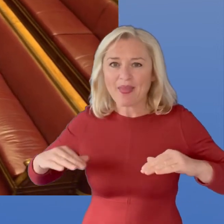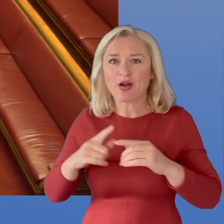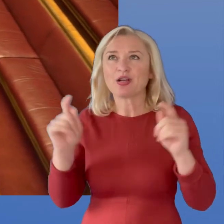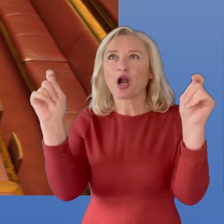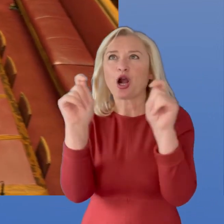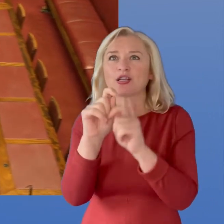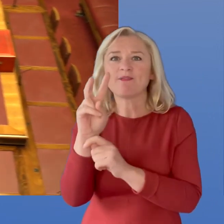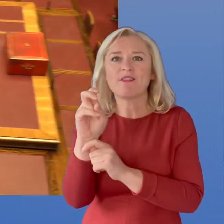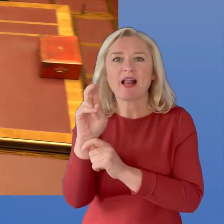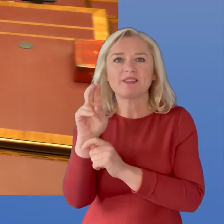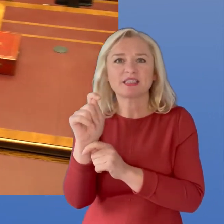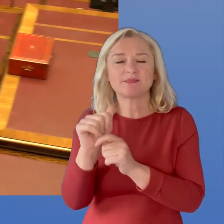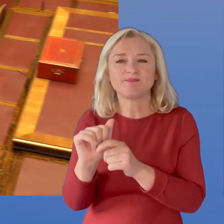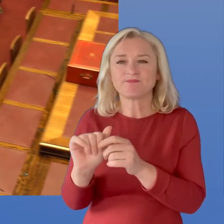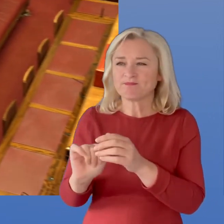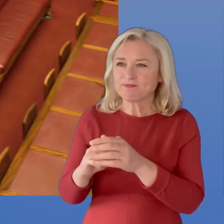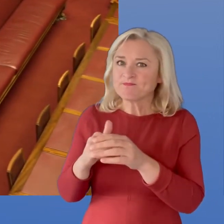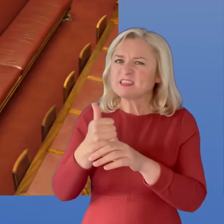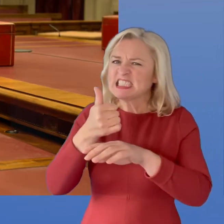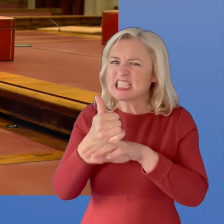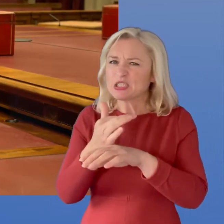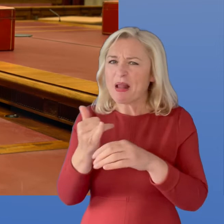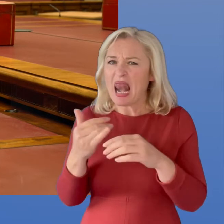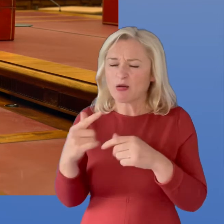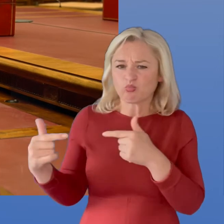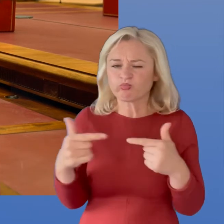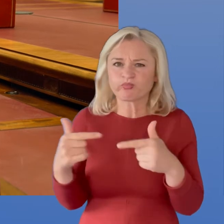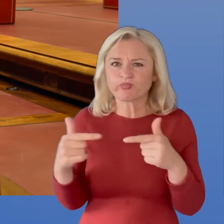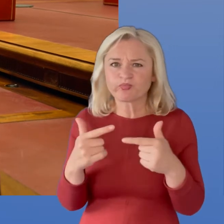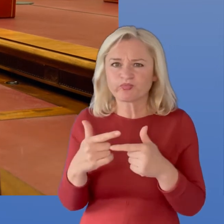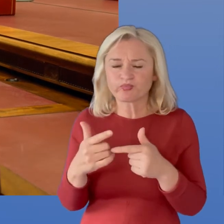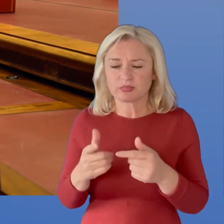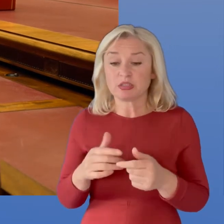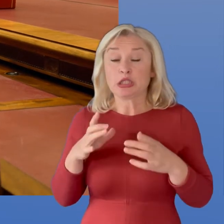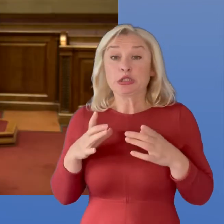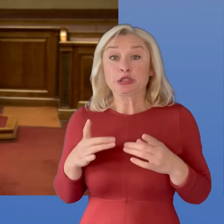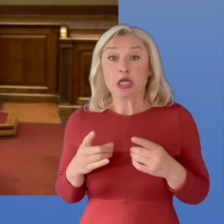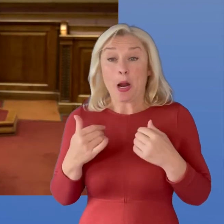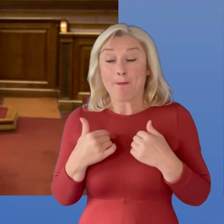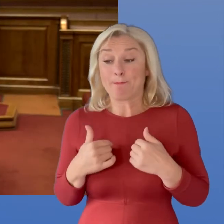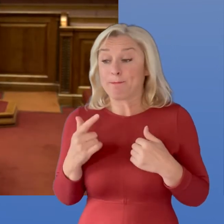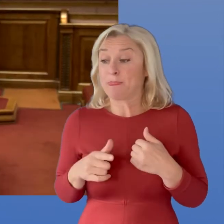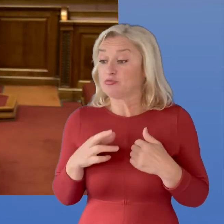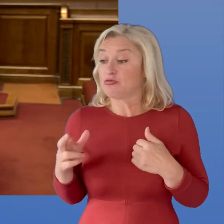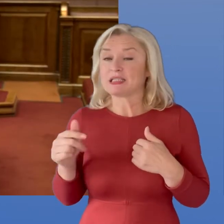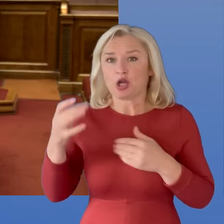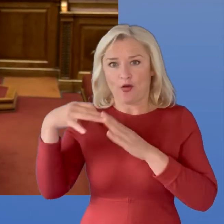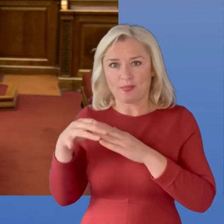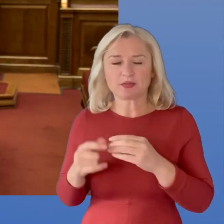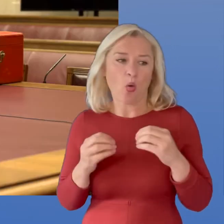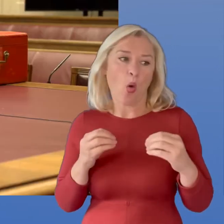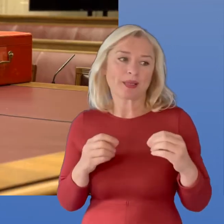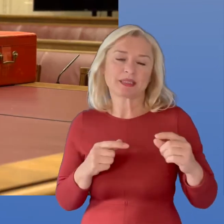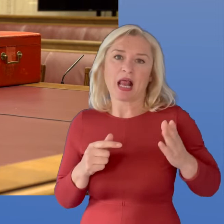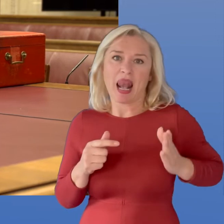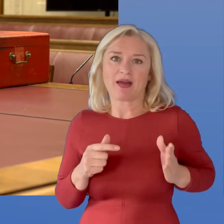was set out in the Westminster adversarial style, with government senators to the right of the Speaker and opposition senators to the left. There